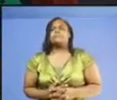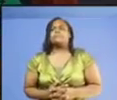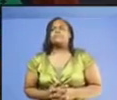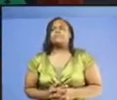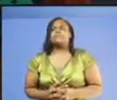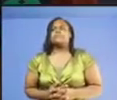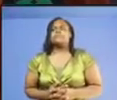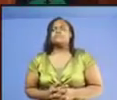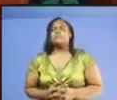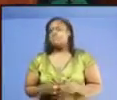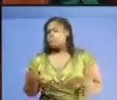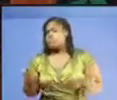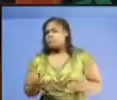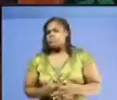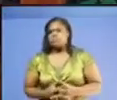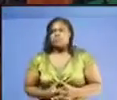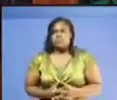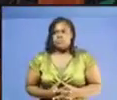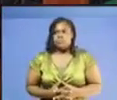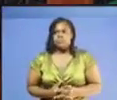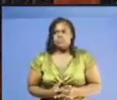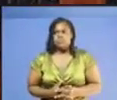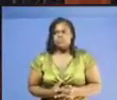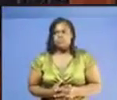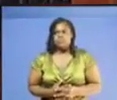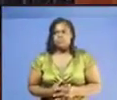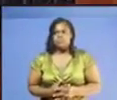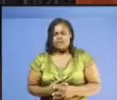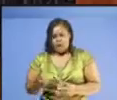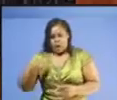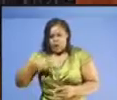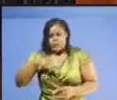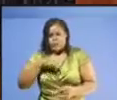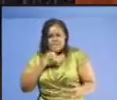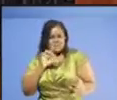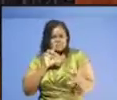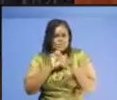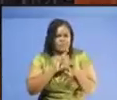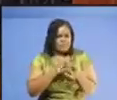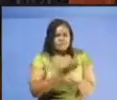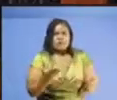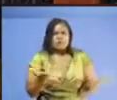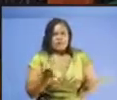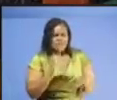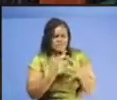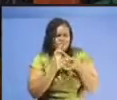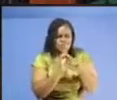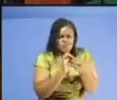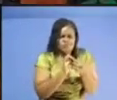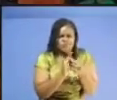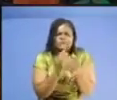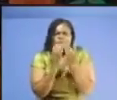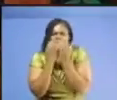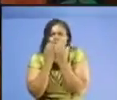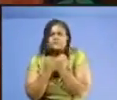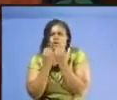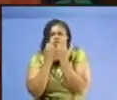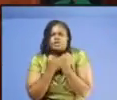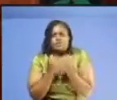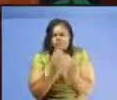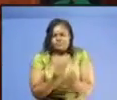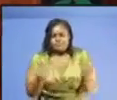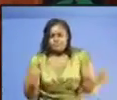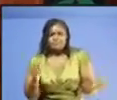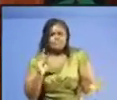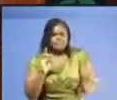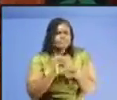And because we are so attached to things, because we are so attached to our material